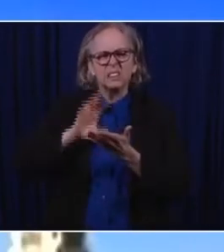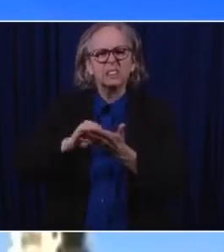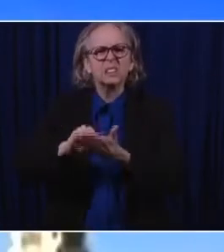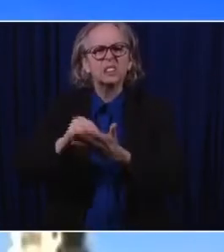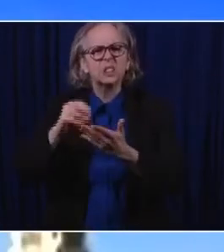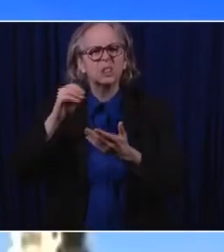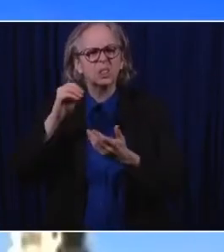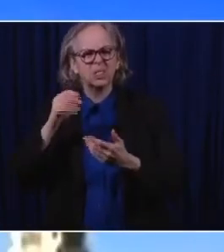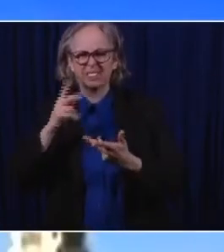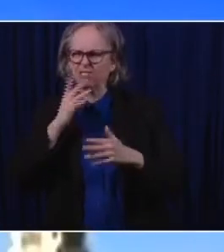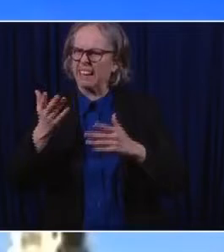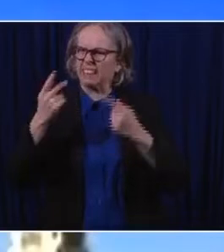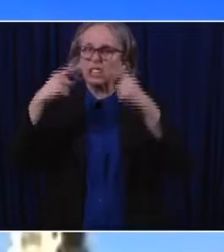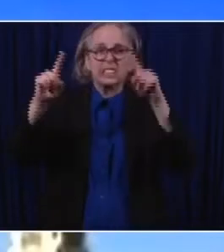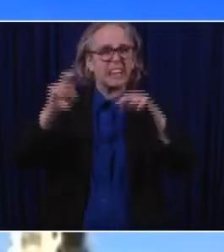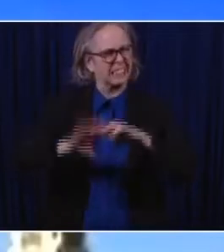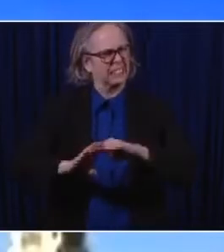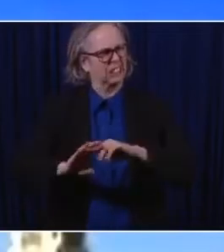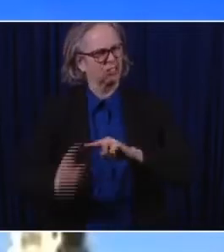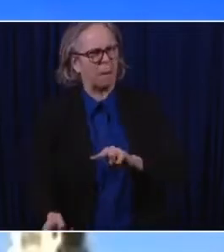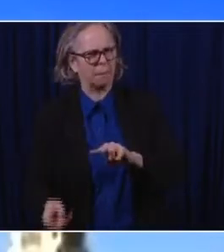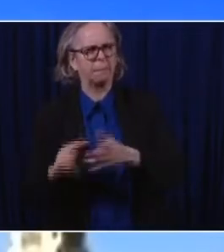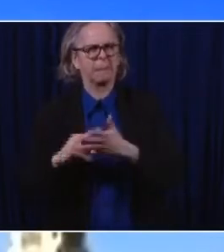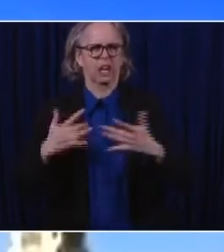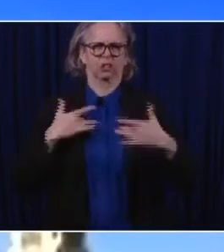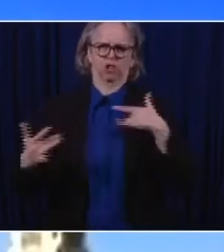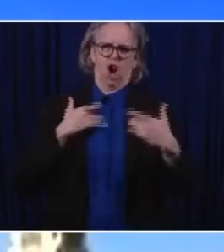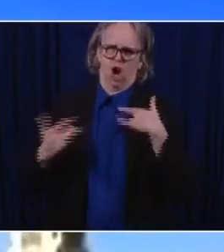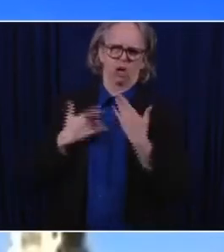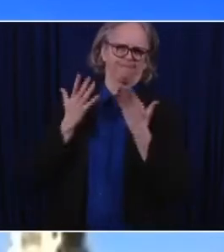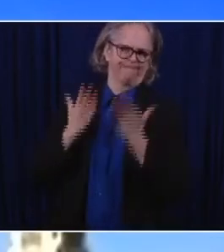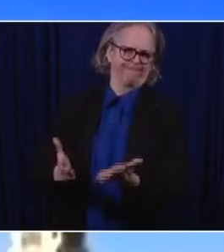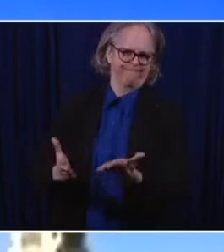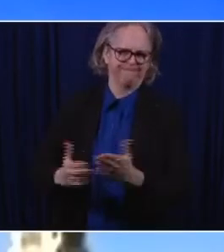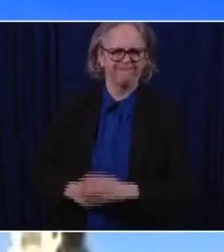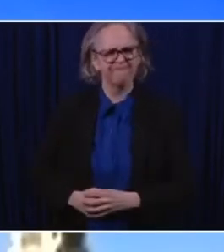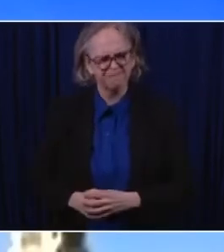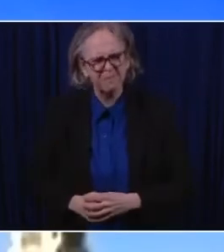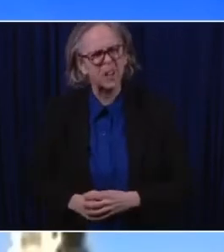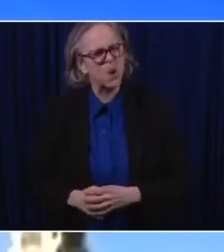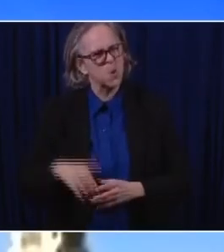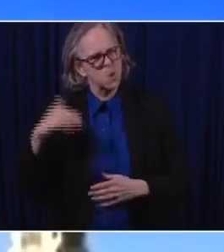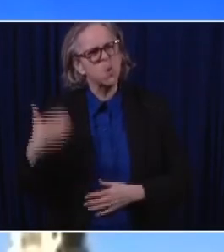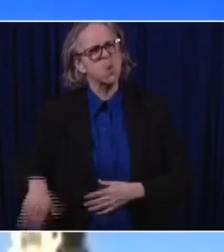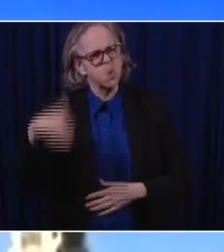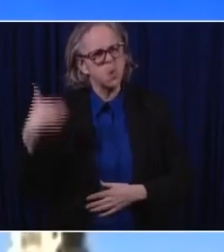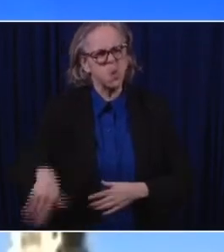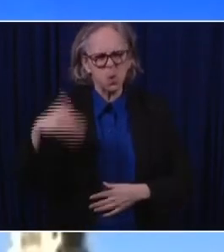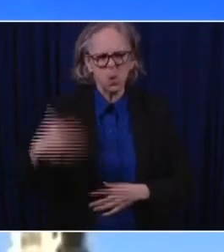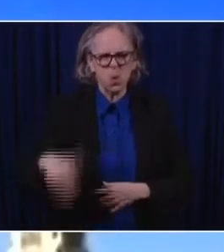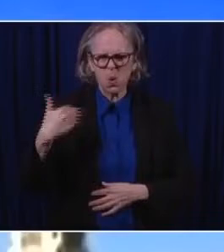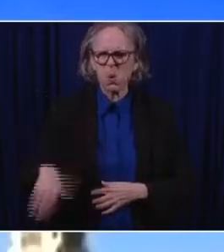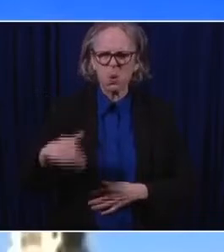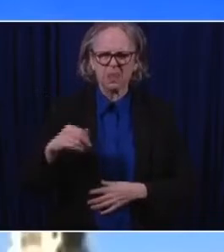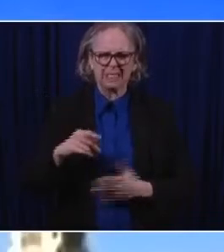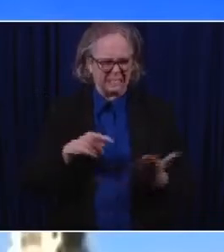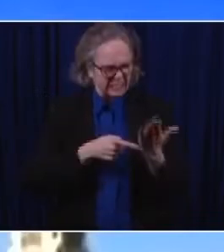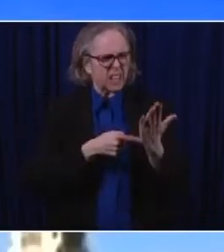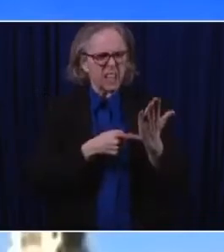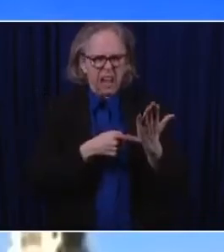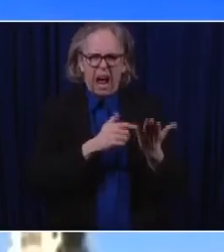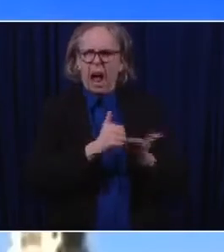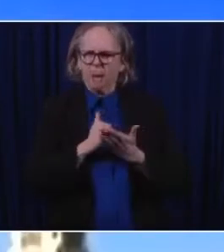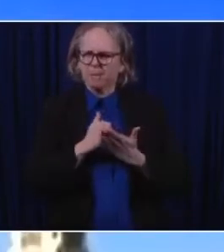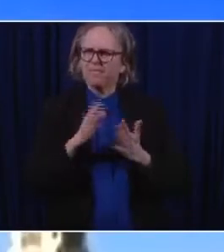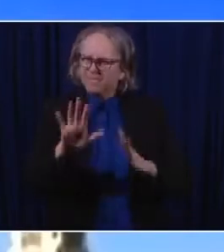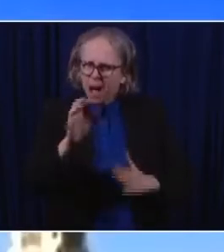and 2020. Now, while this data is really helpful for all of us to understand what's going on, I caution people not to extrapolate from the